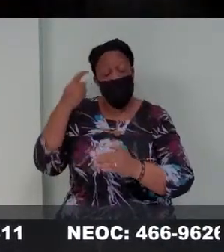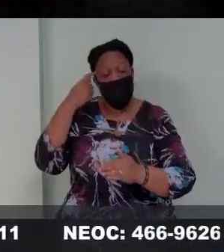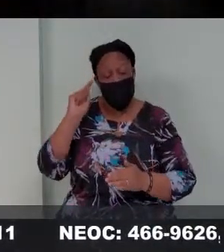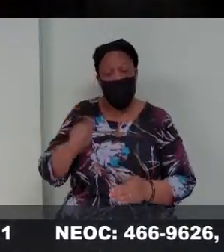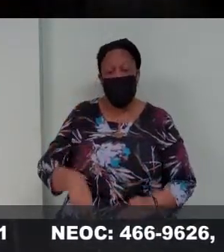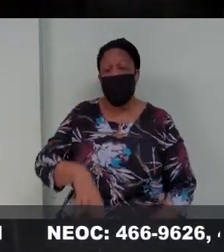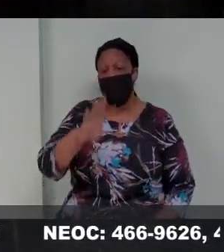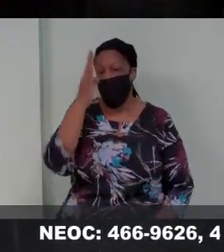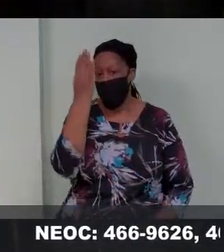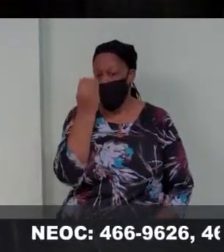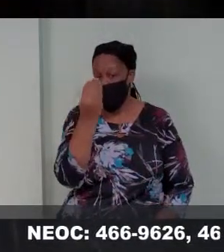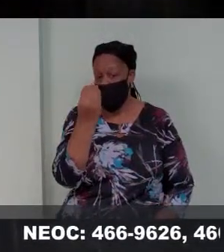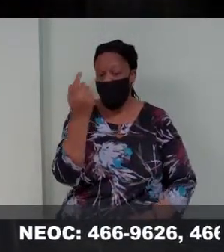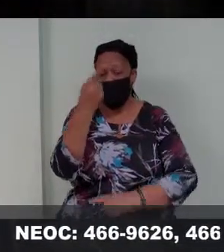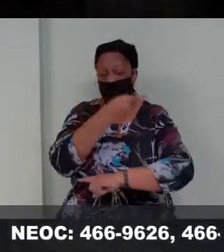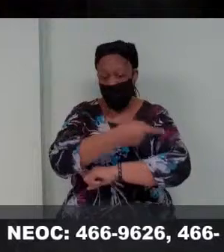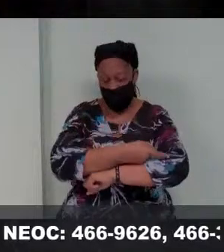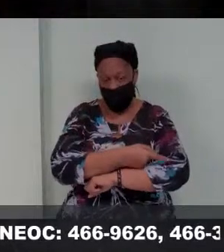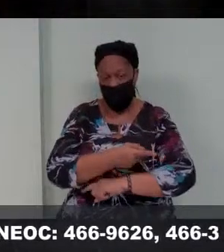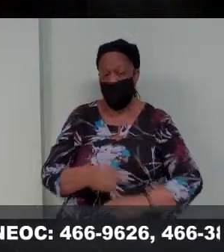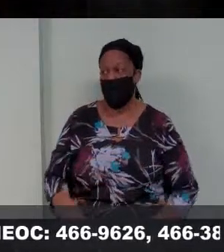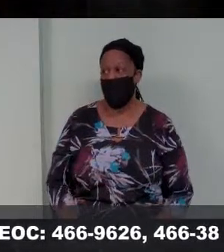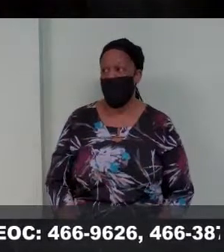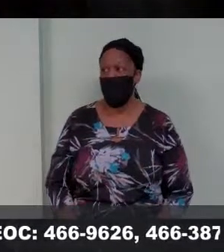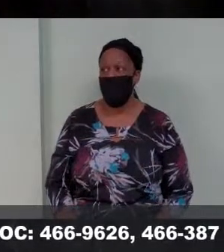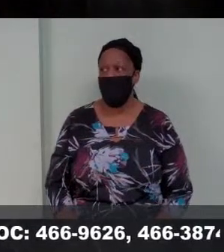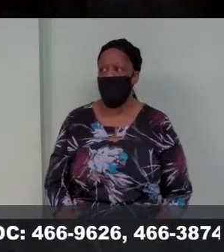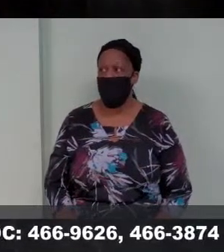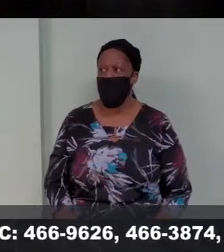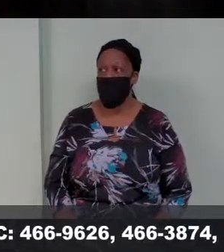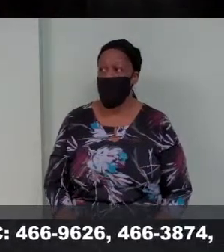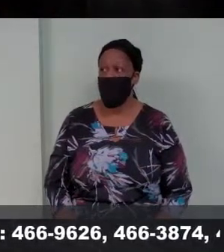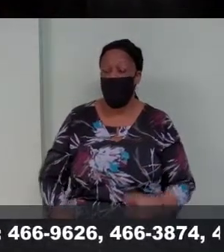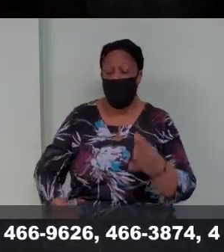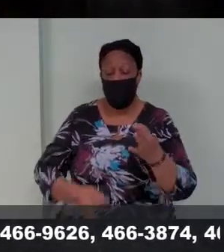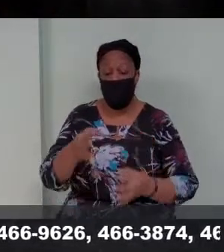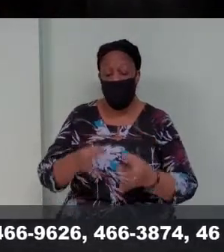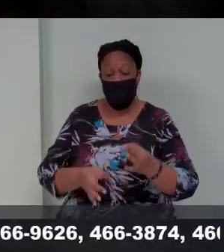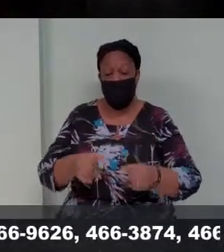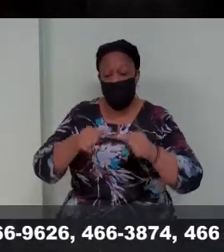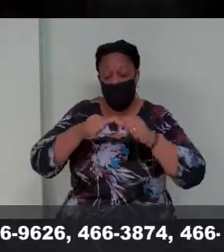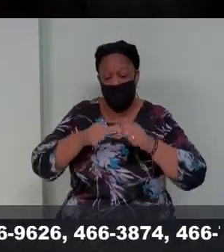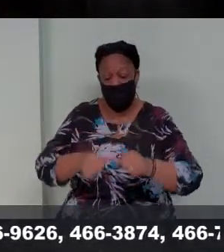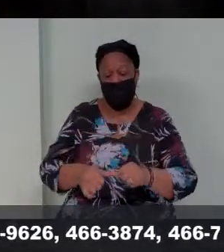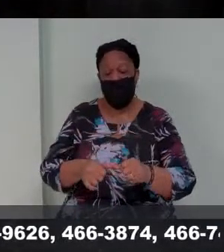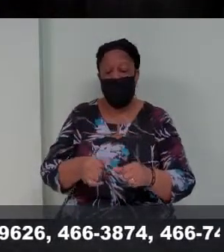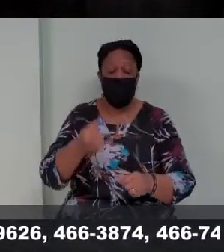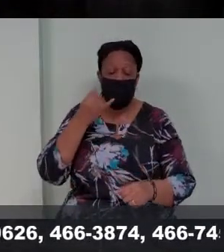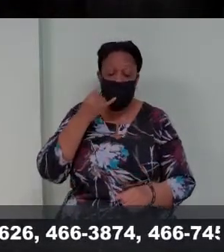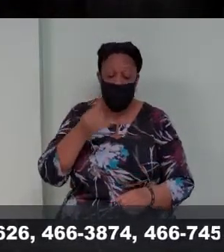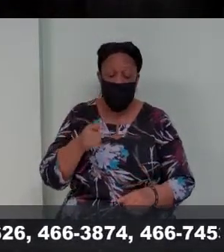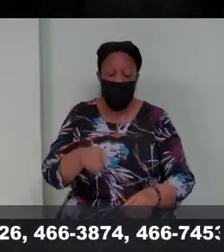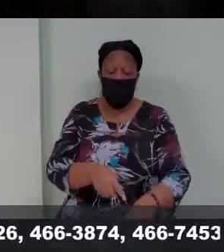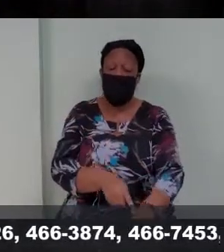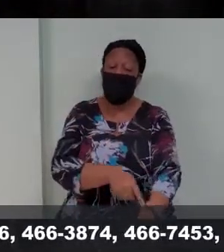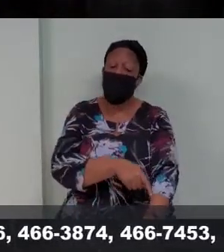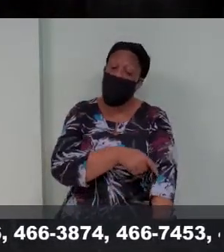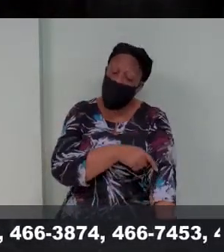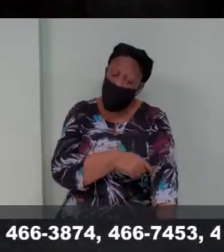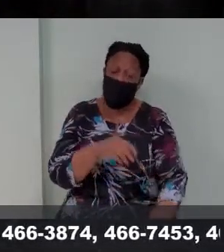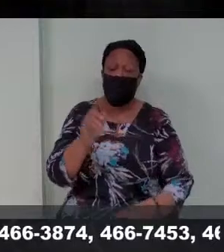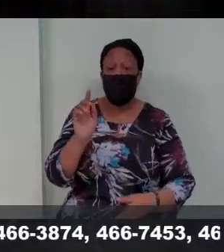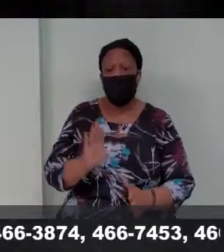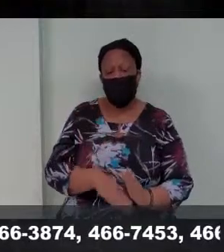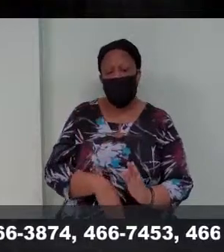of a minimum 14 days. That is, if your stay in the Federation is longer than 14